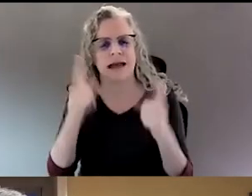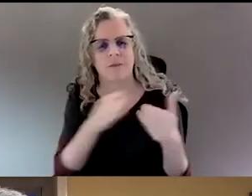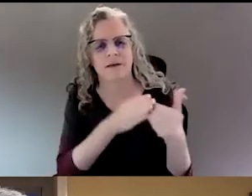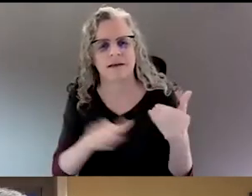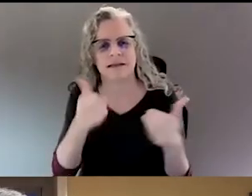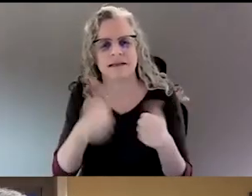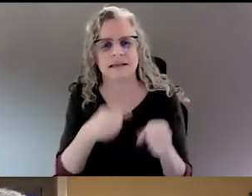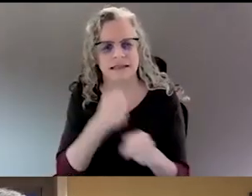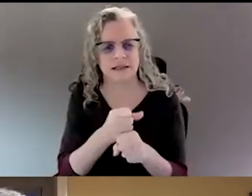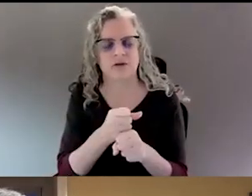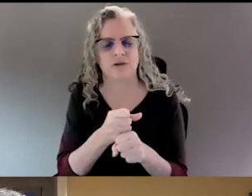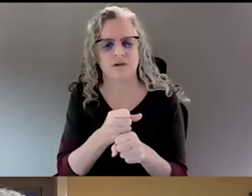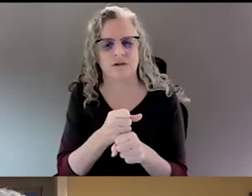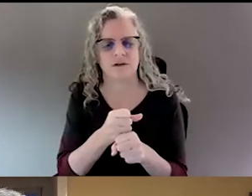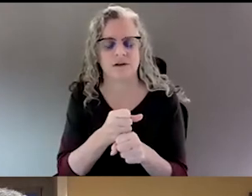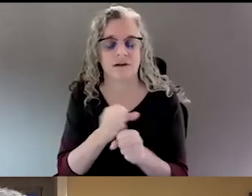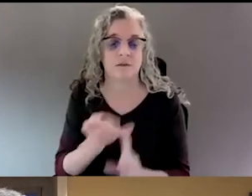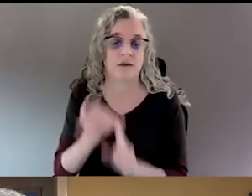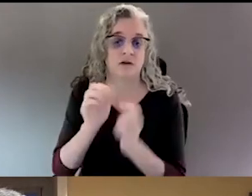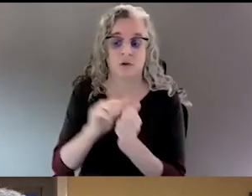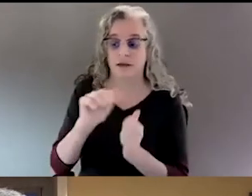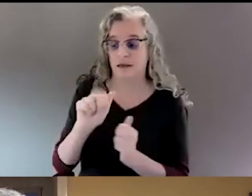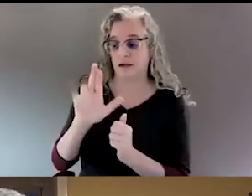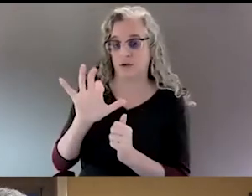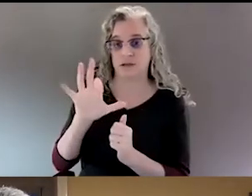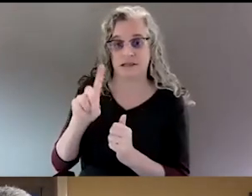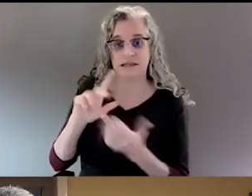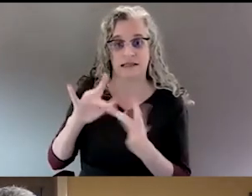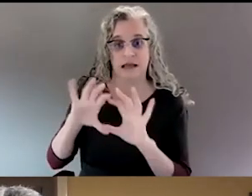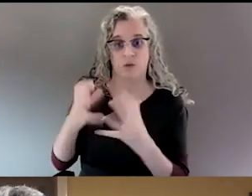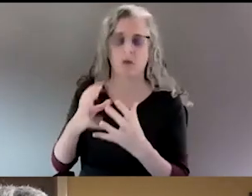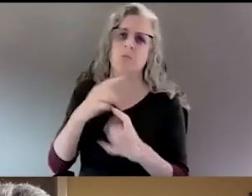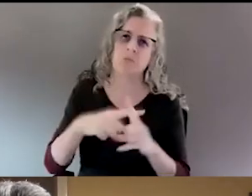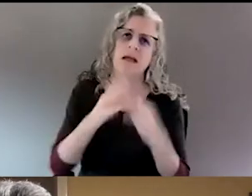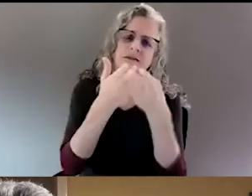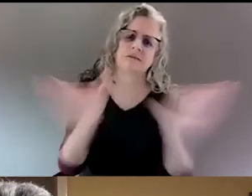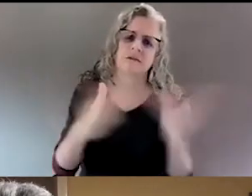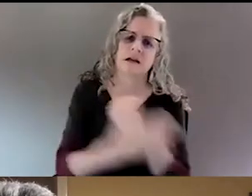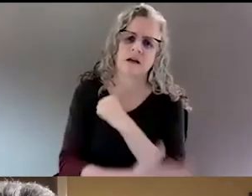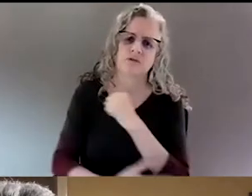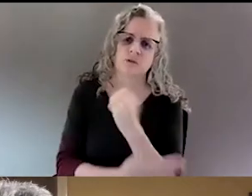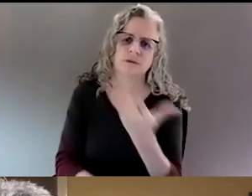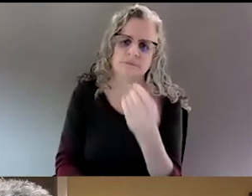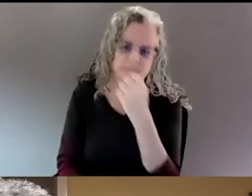AUCD network, and then, quite frankly, across the country? So I think